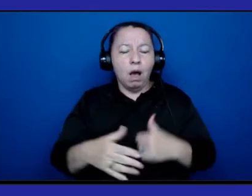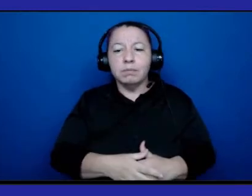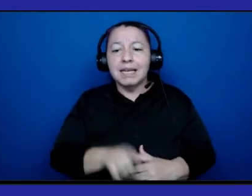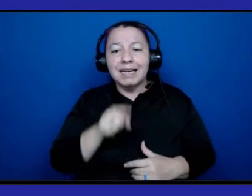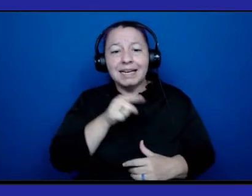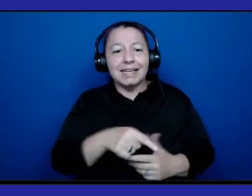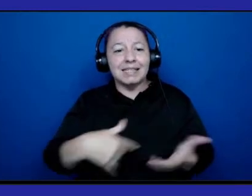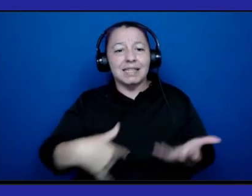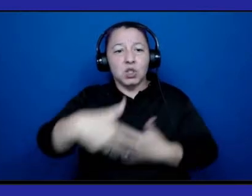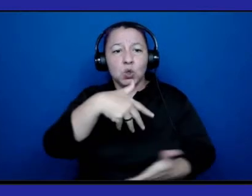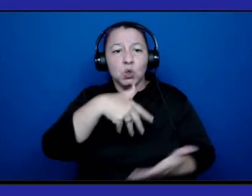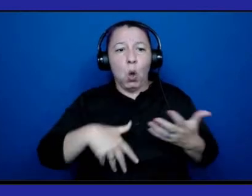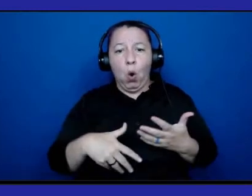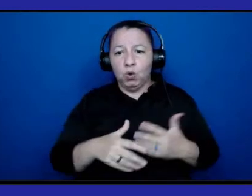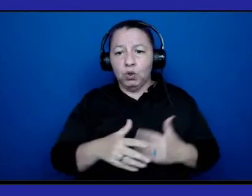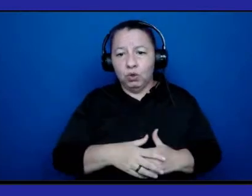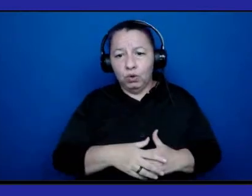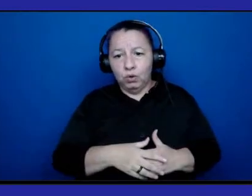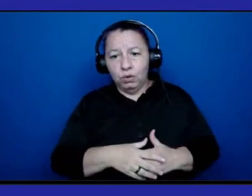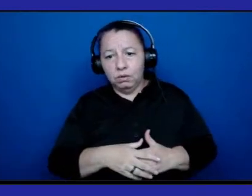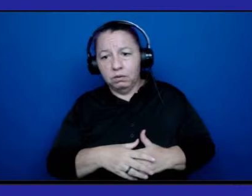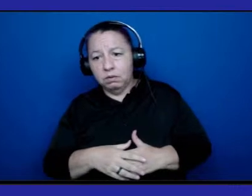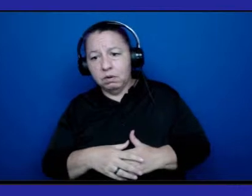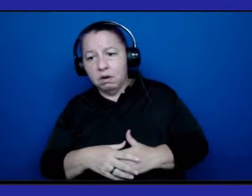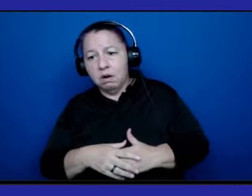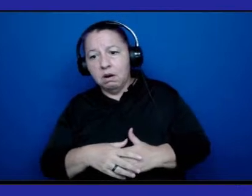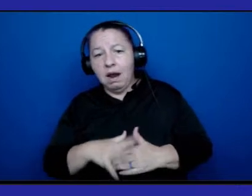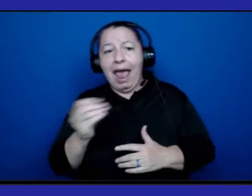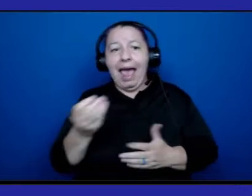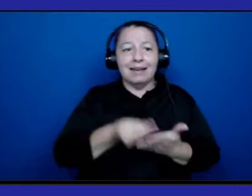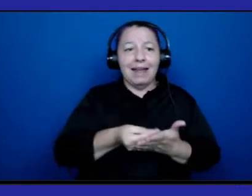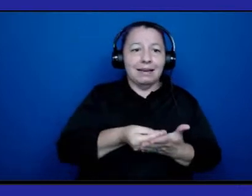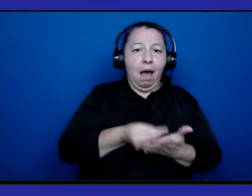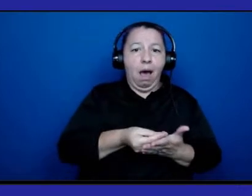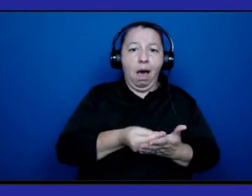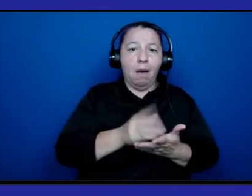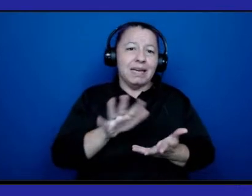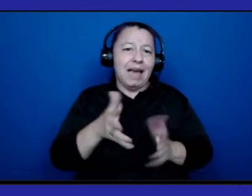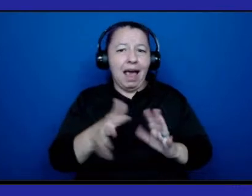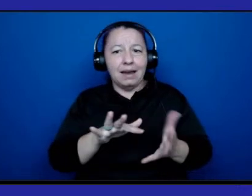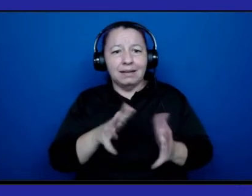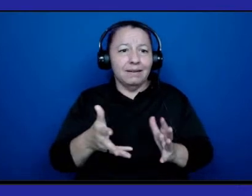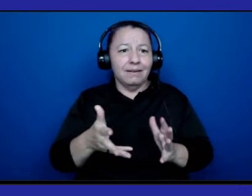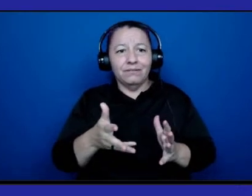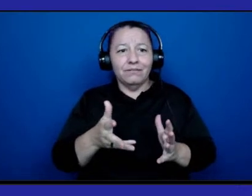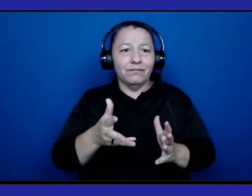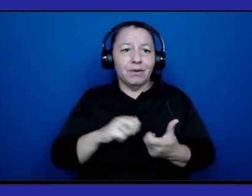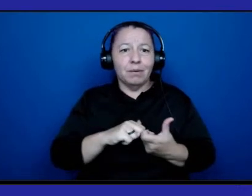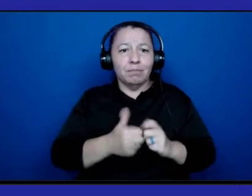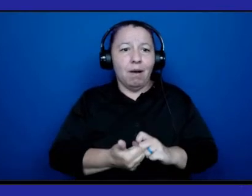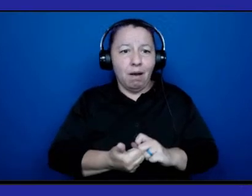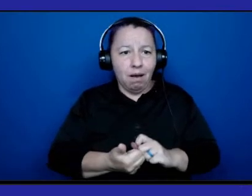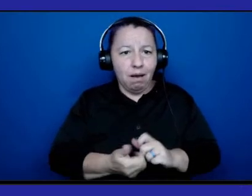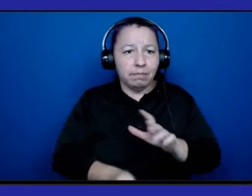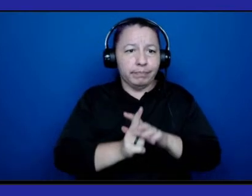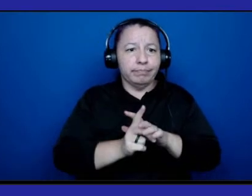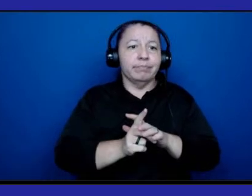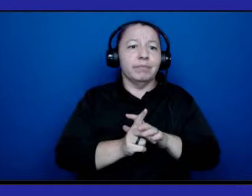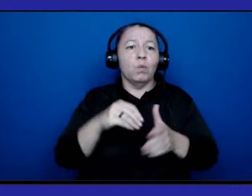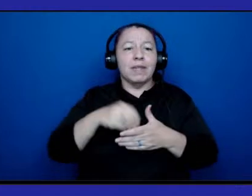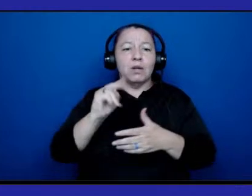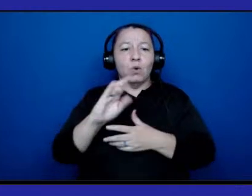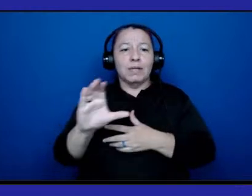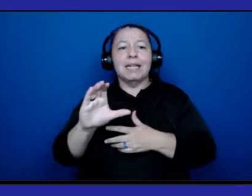social and economic kind of distress in New York City, making it harder for